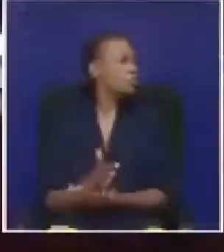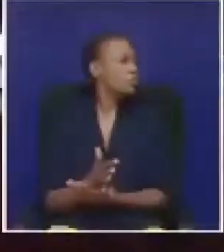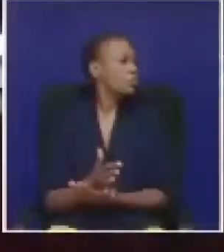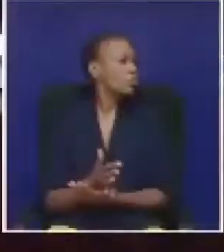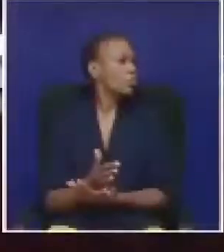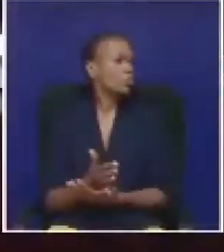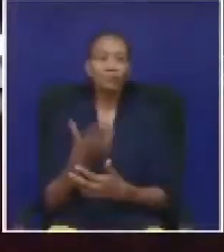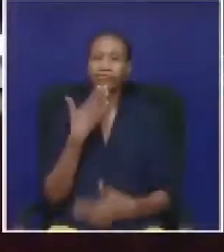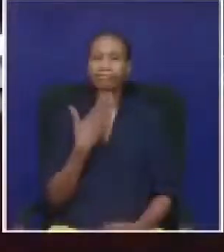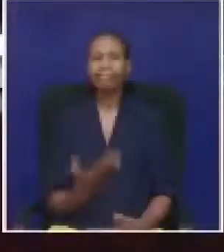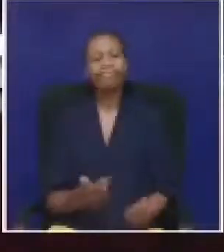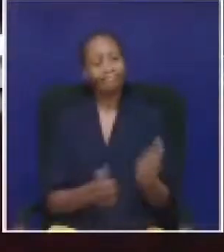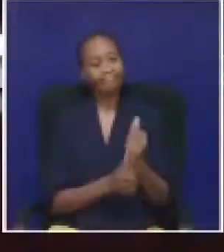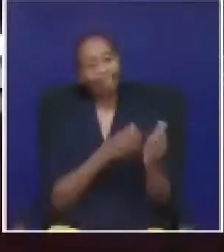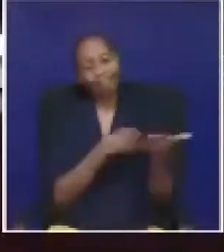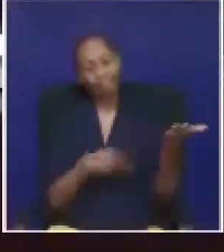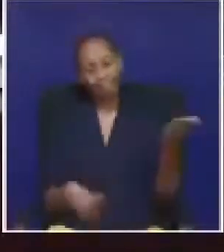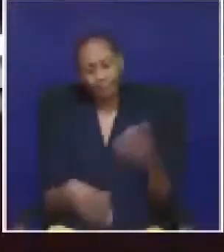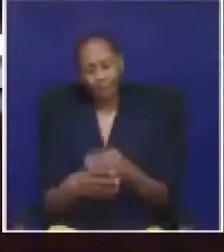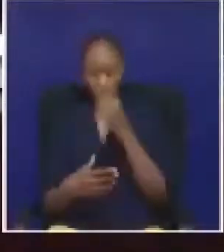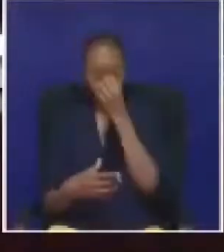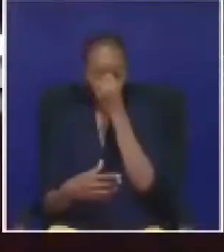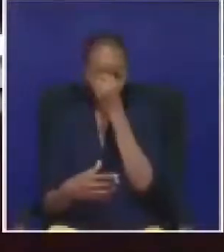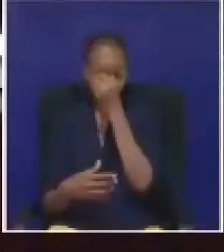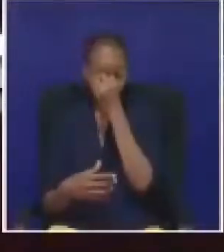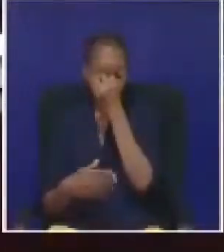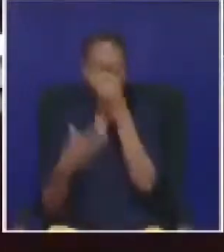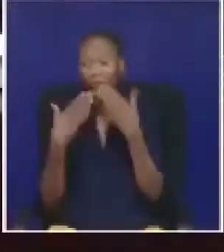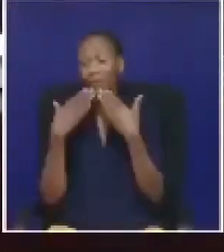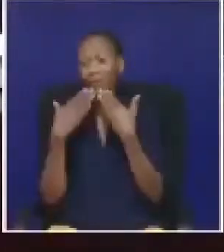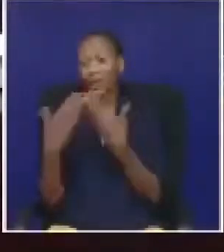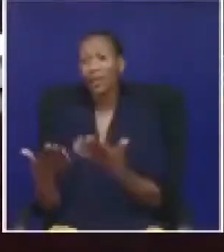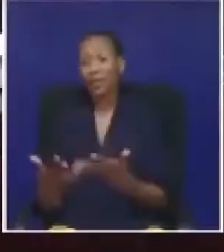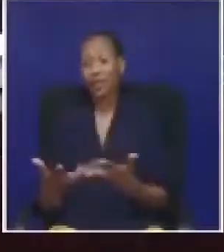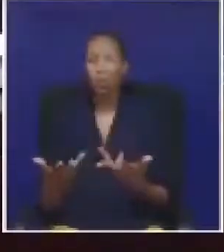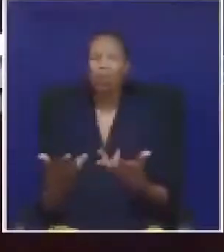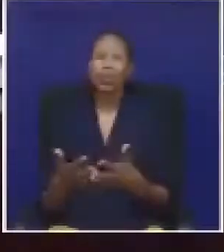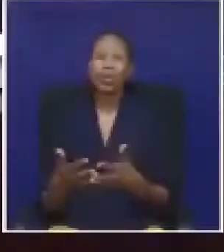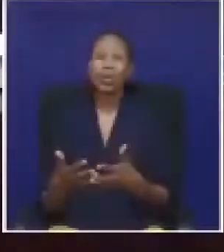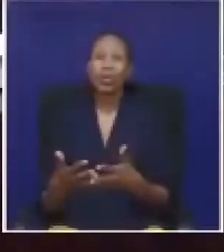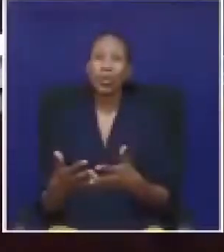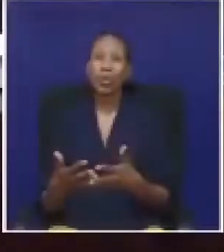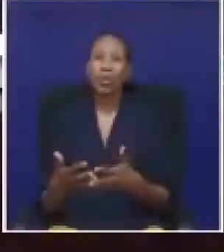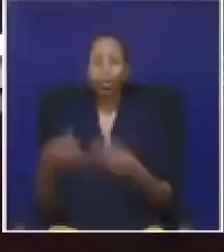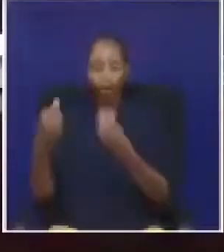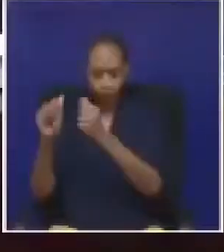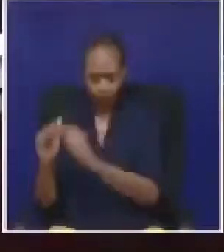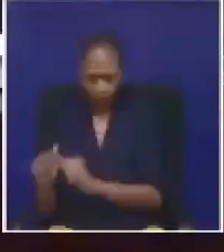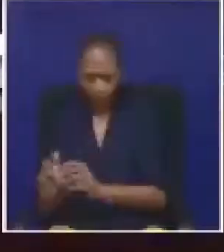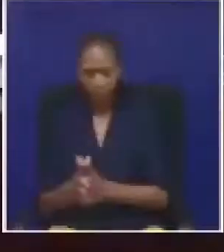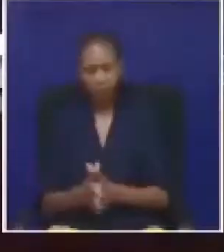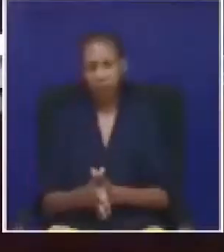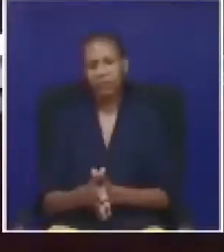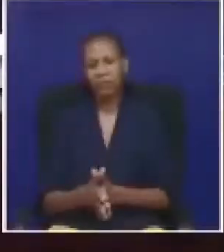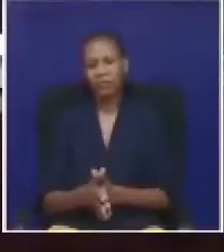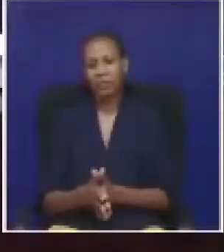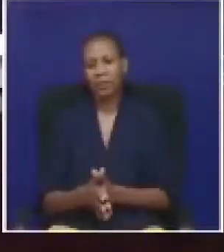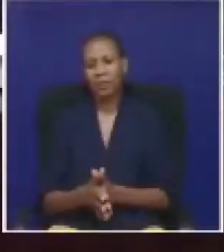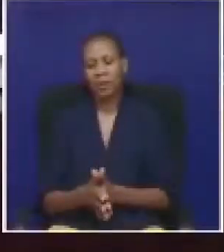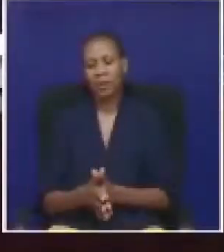Honorable Deputy President. Thank you very much, Chairperson.